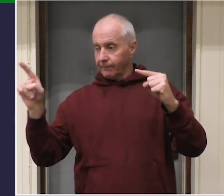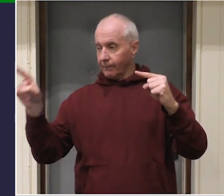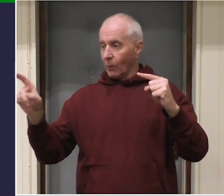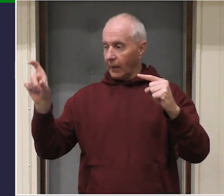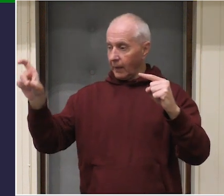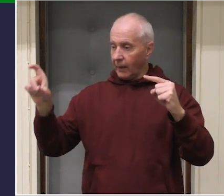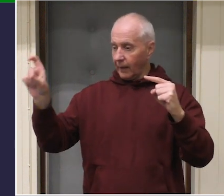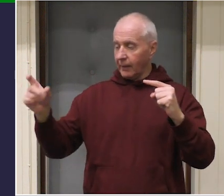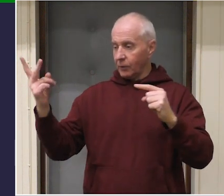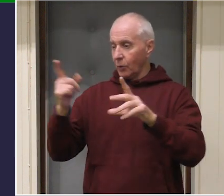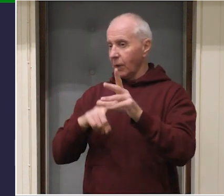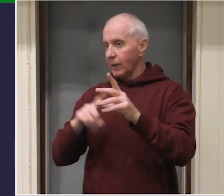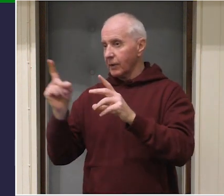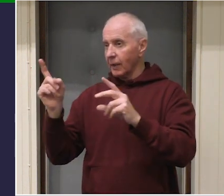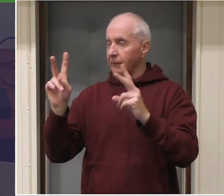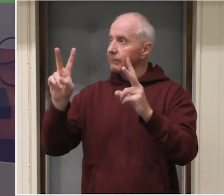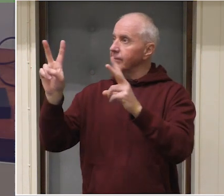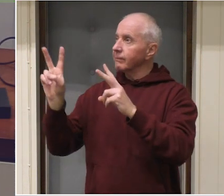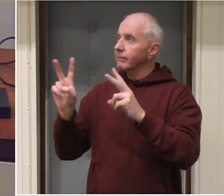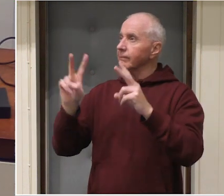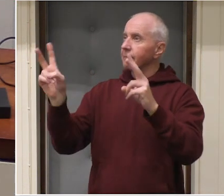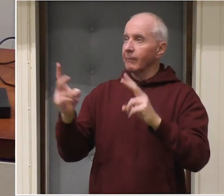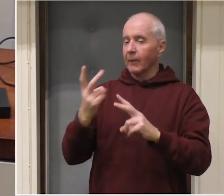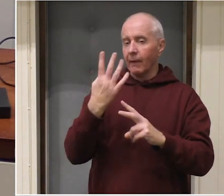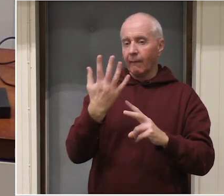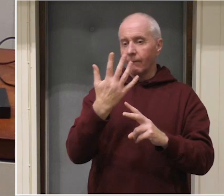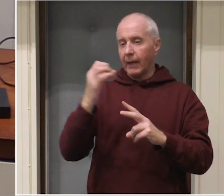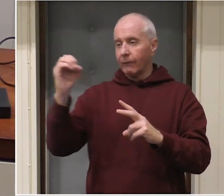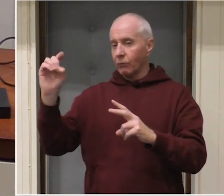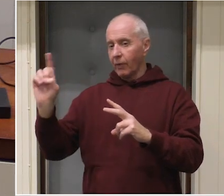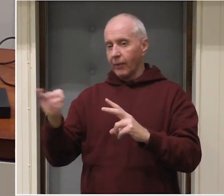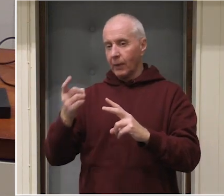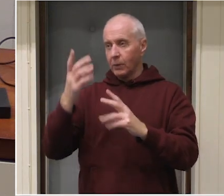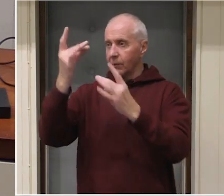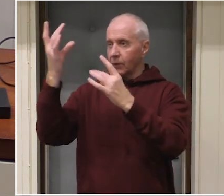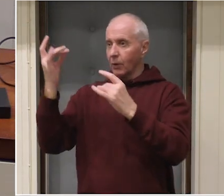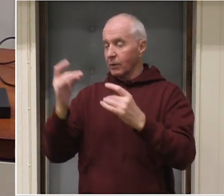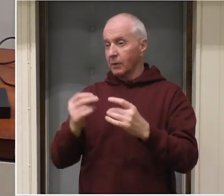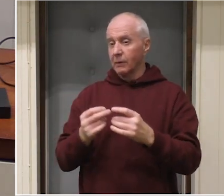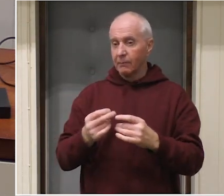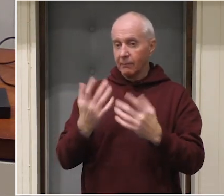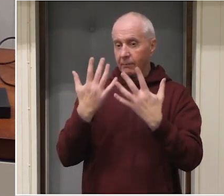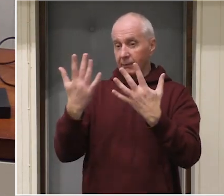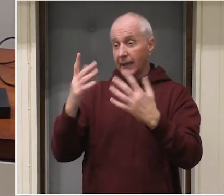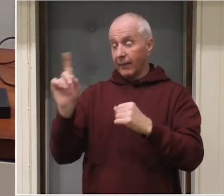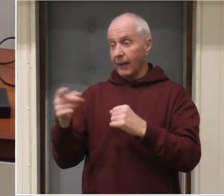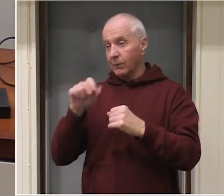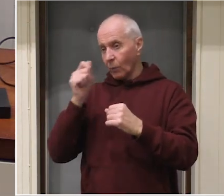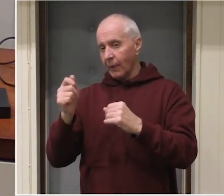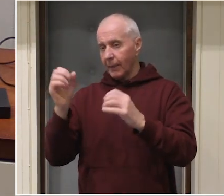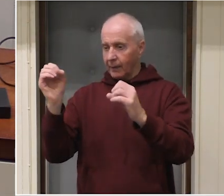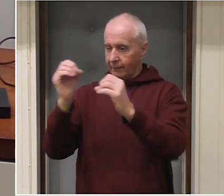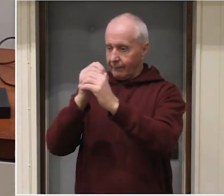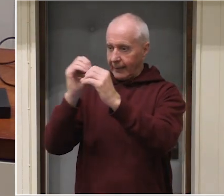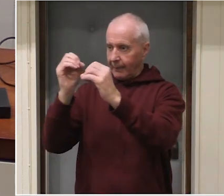least 2 years, it will just monitor 500,000 stars. At least 10,000 of which will be eclipsing binaries.